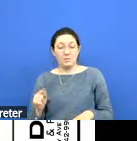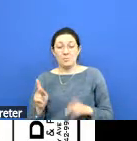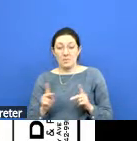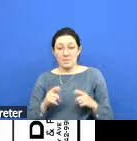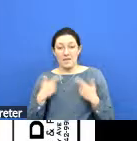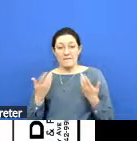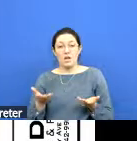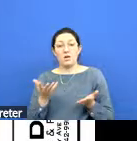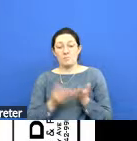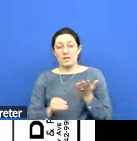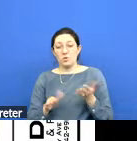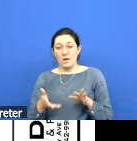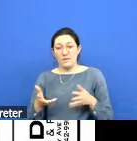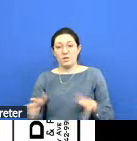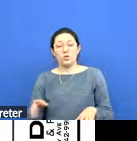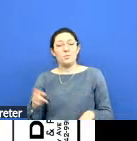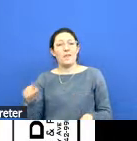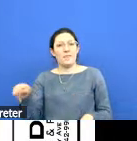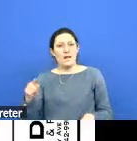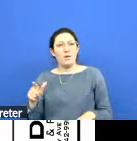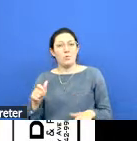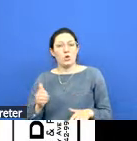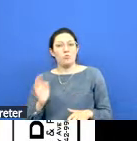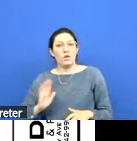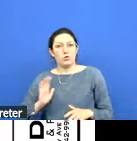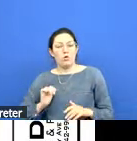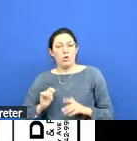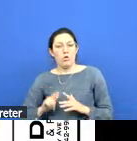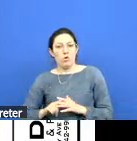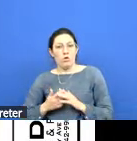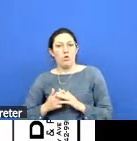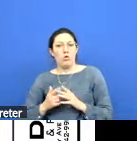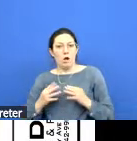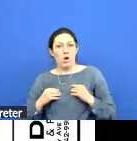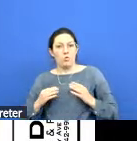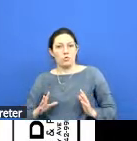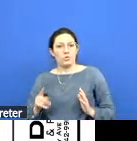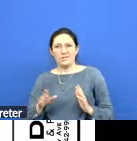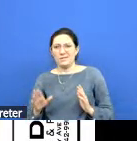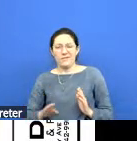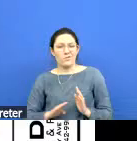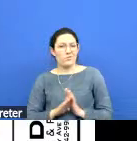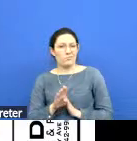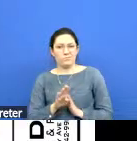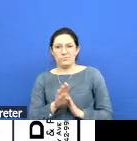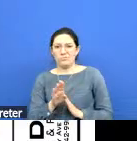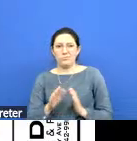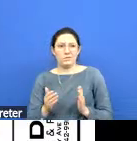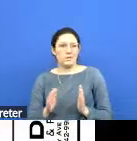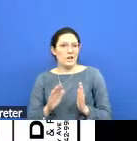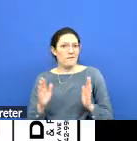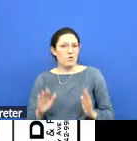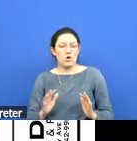sadly passed away, but they were the original occupants and they had never updated it from when they built it in the